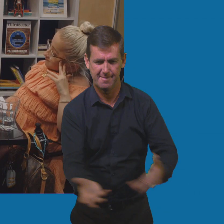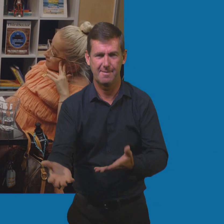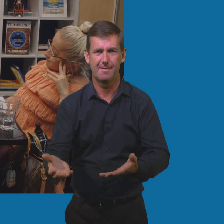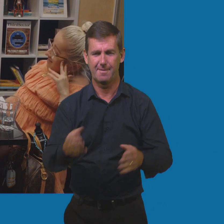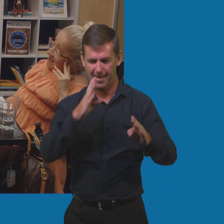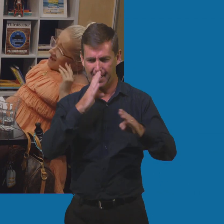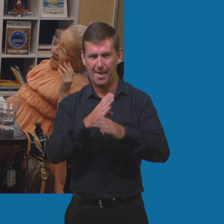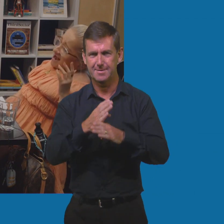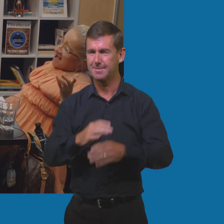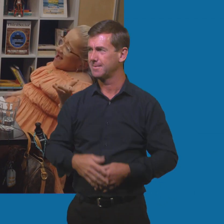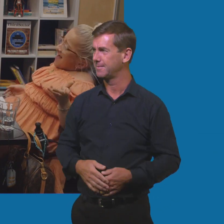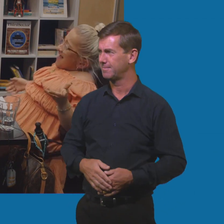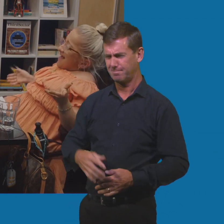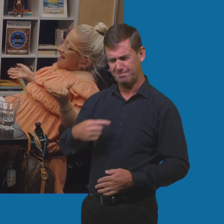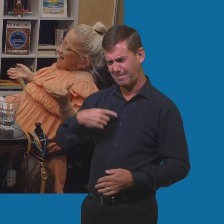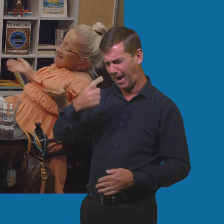good when you got shopping.